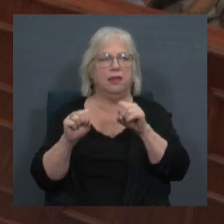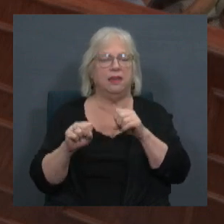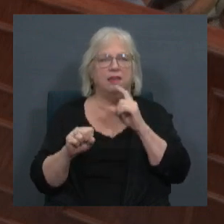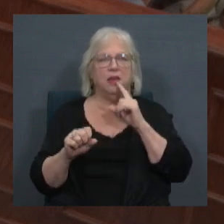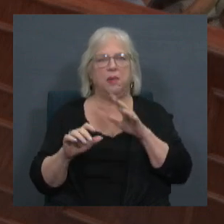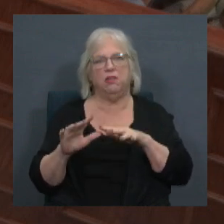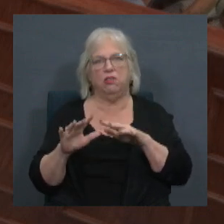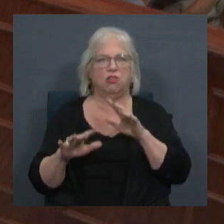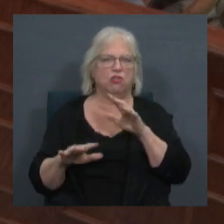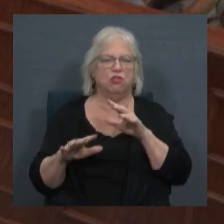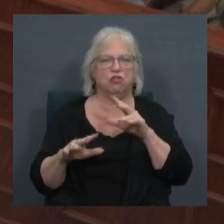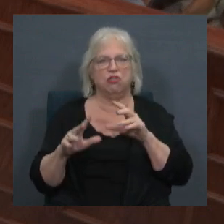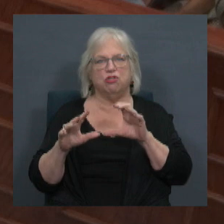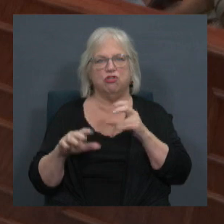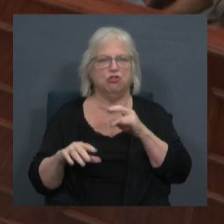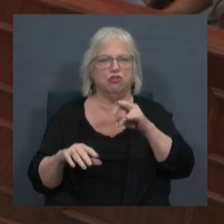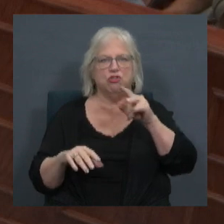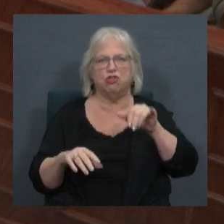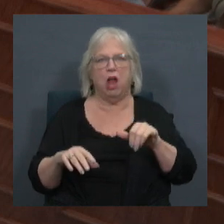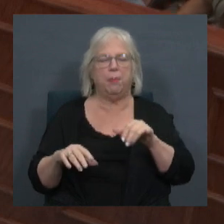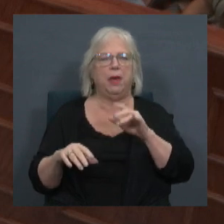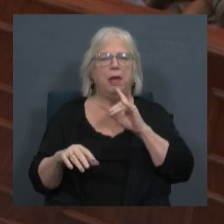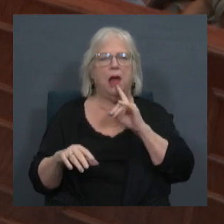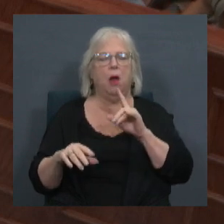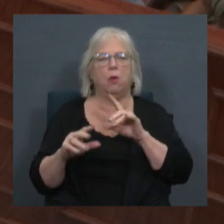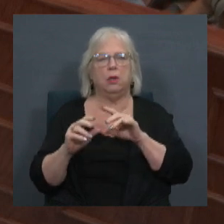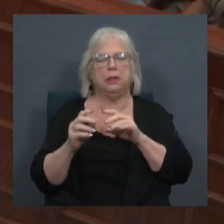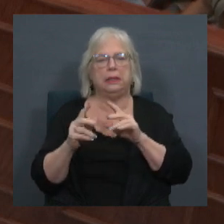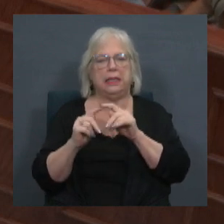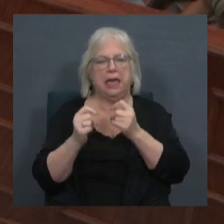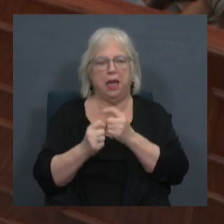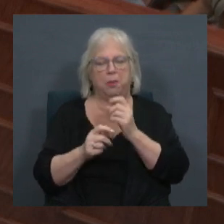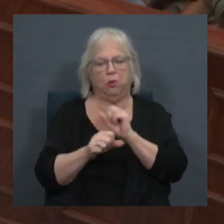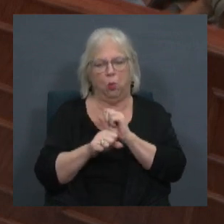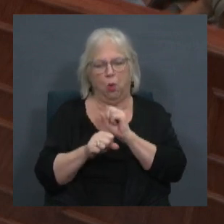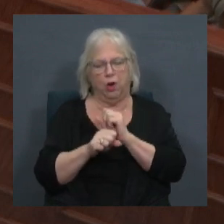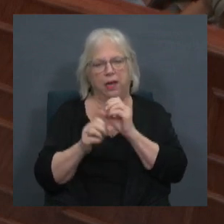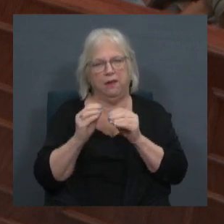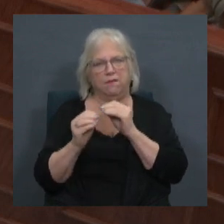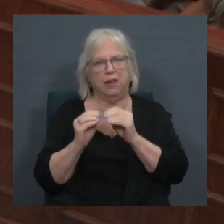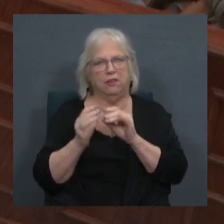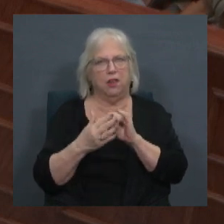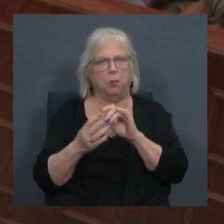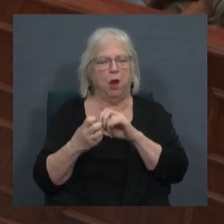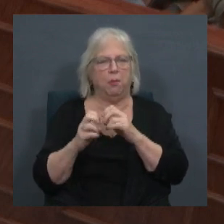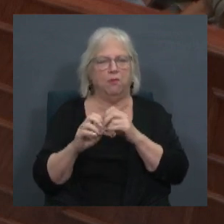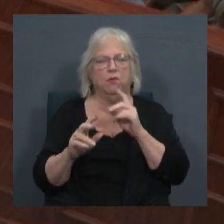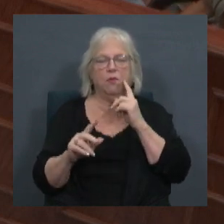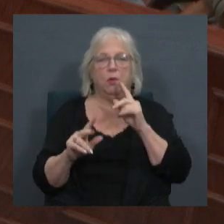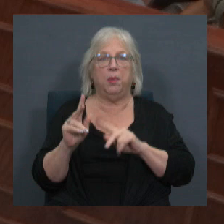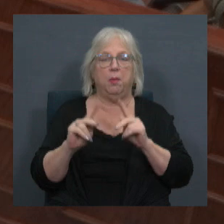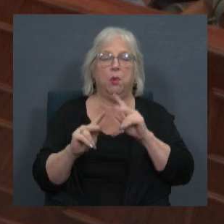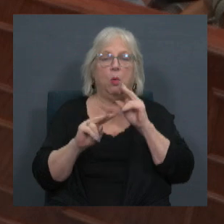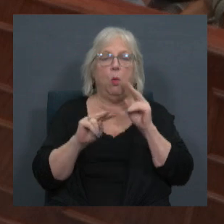choppy. Our IT team is working to rectify the issue as quickly as possible for those who are watching